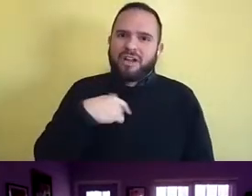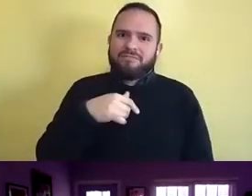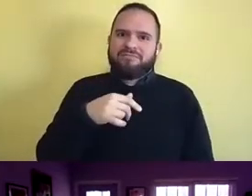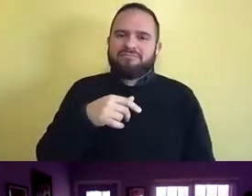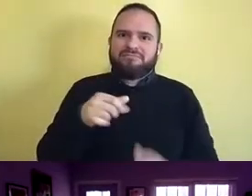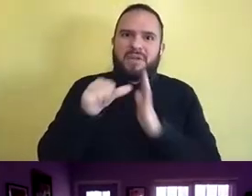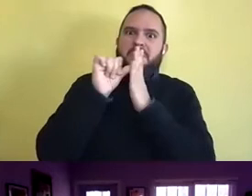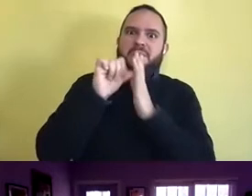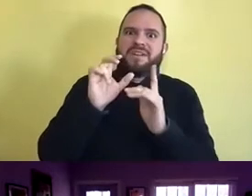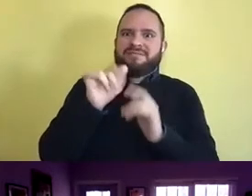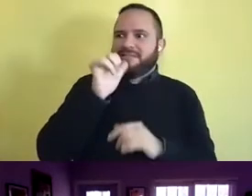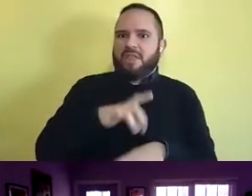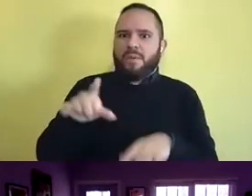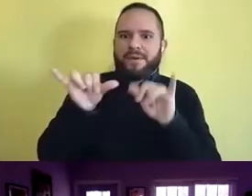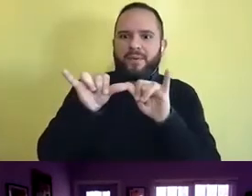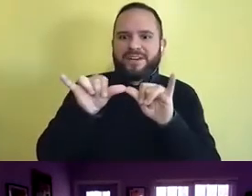So